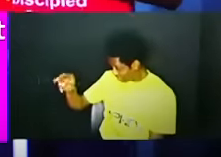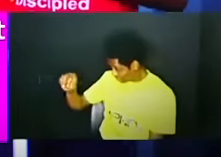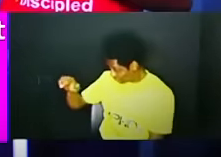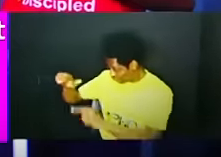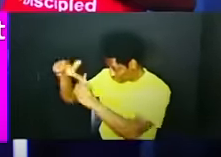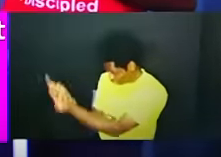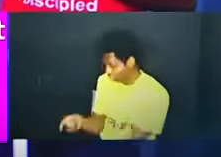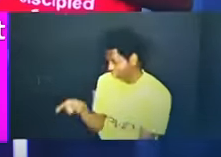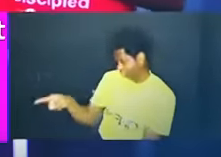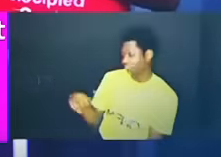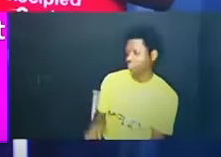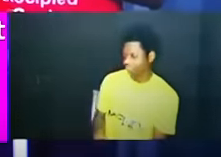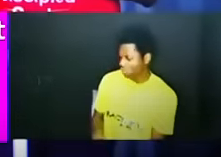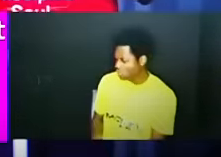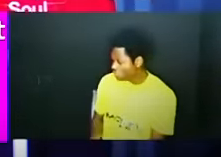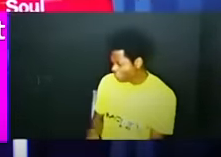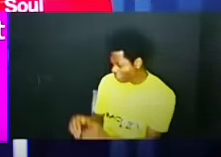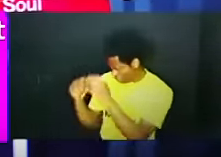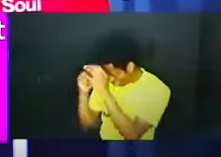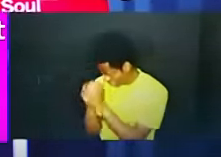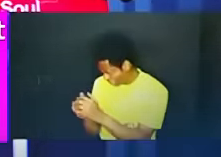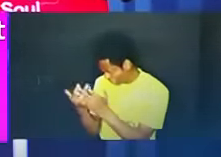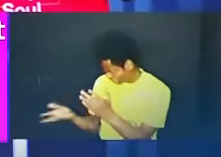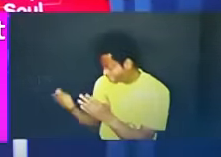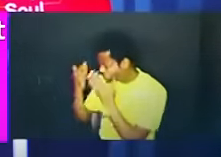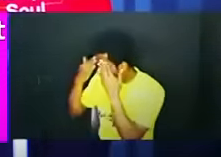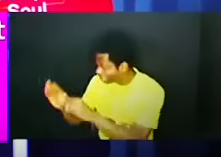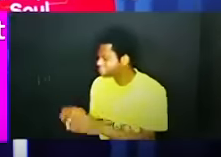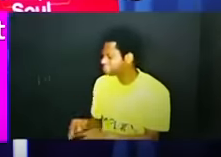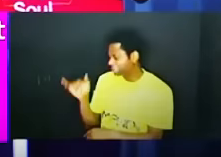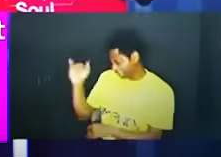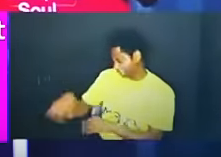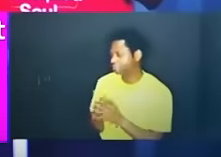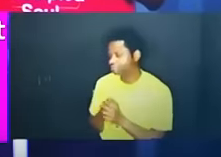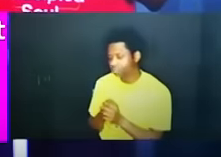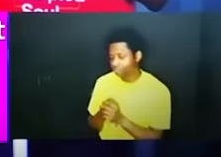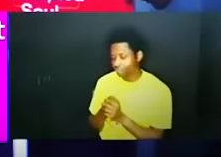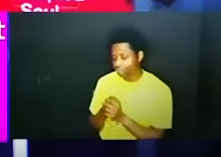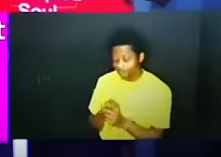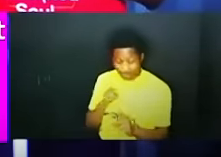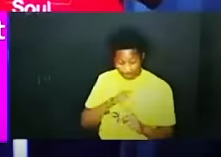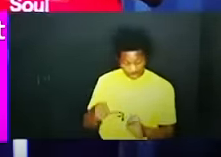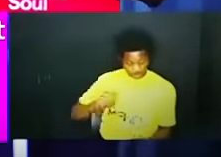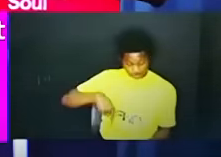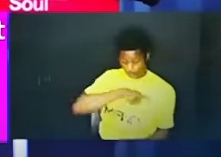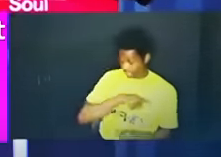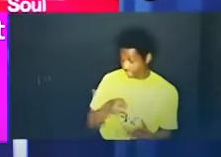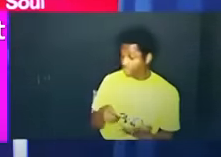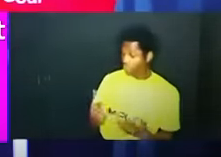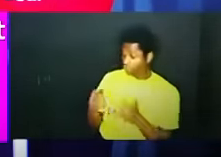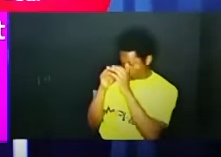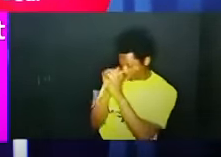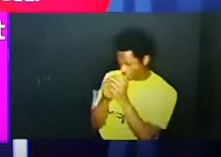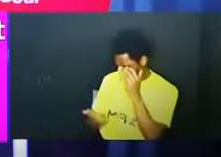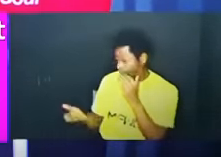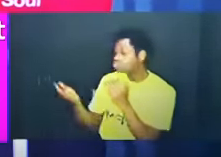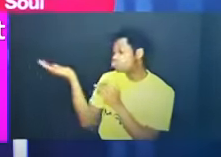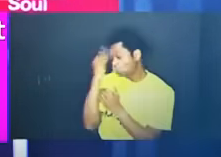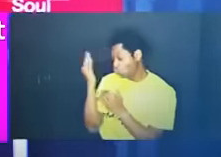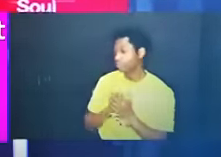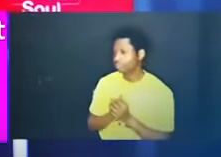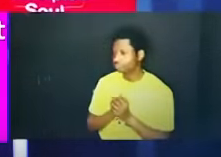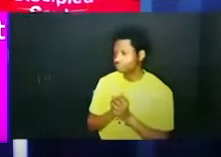Worship what you do not know. Most sorry, dear Munim. We worship what we do know. Yay. Yes, sorry, dear you.